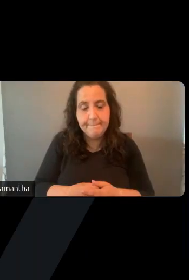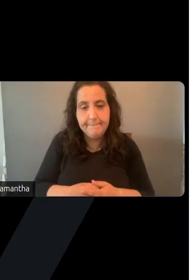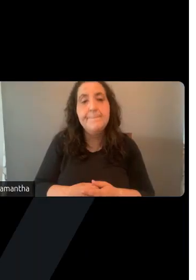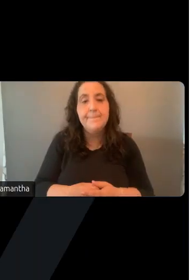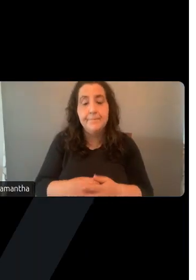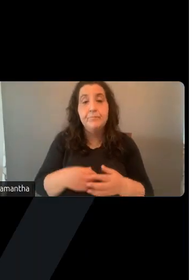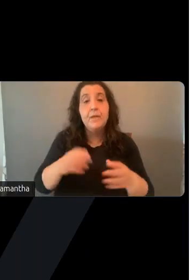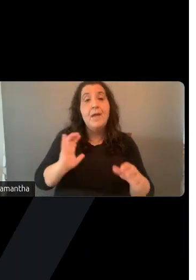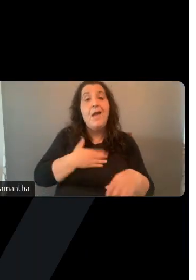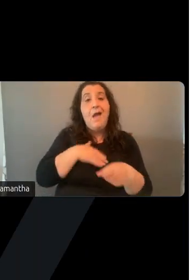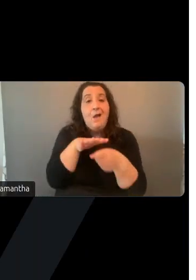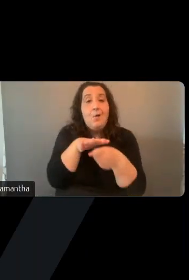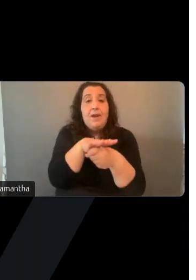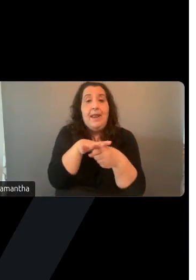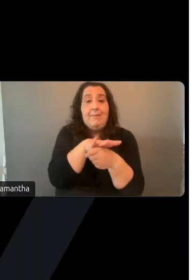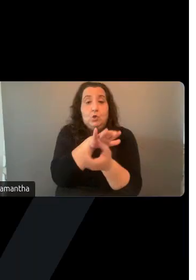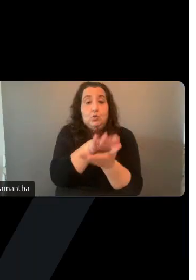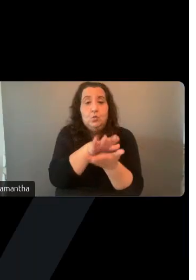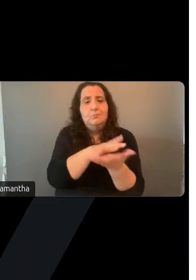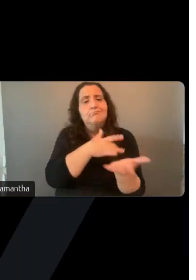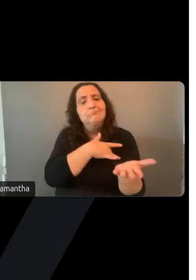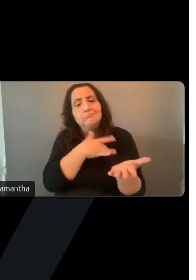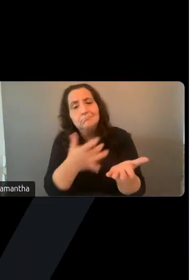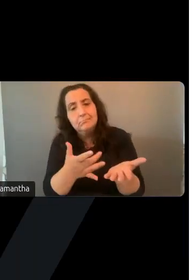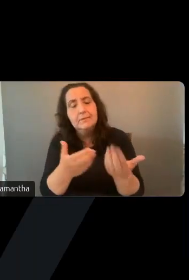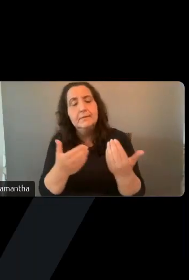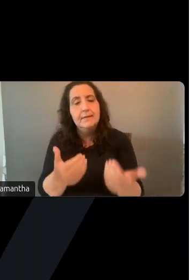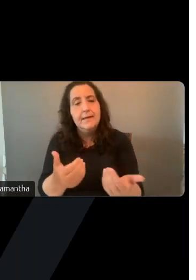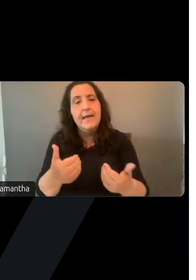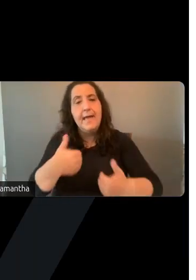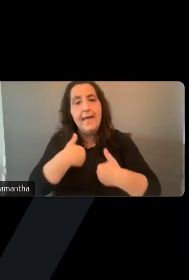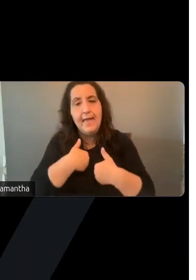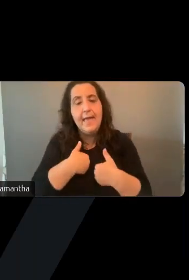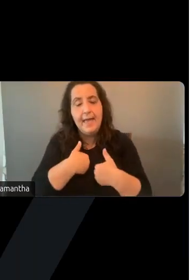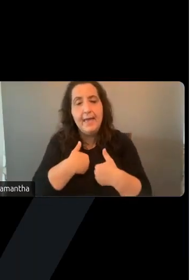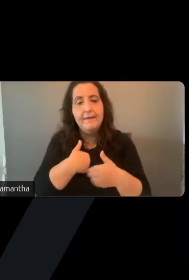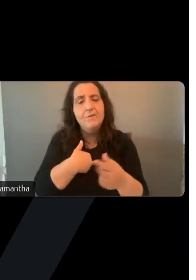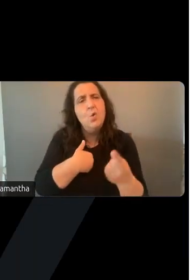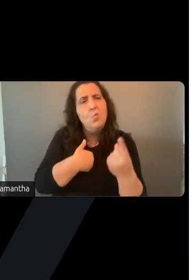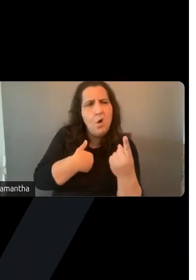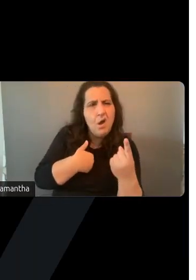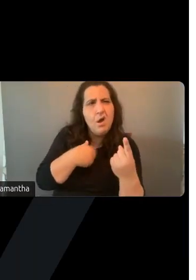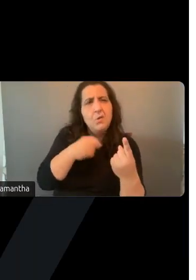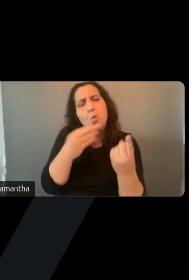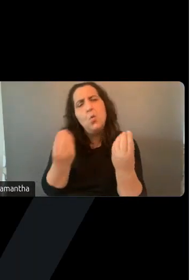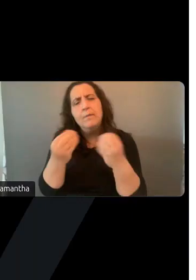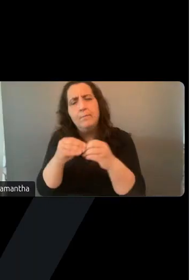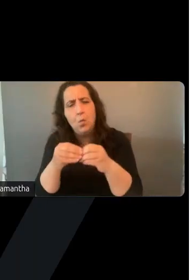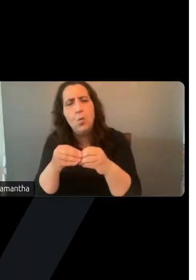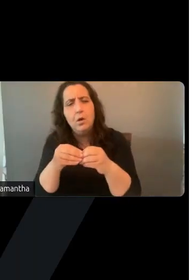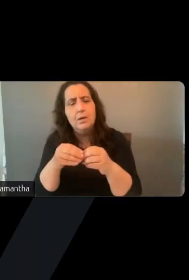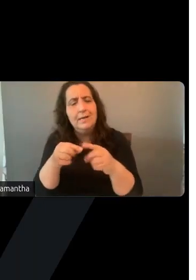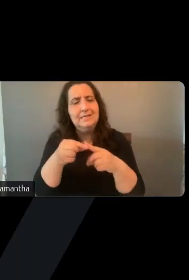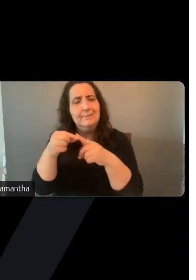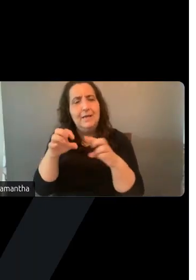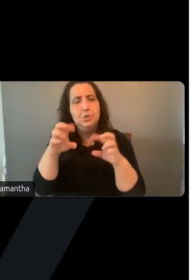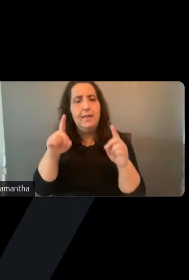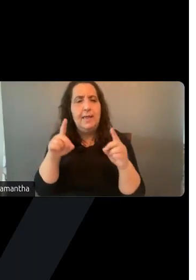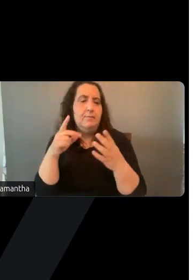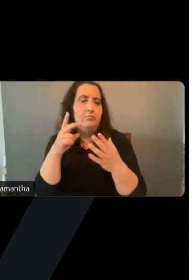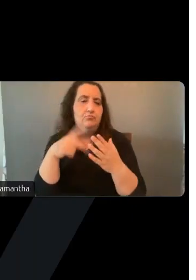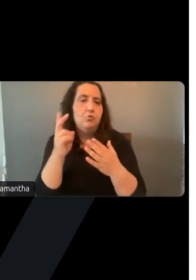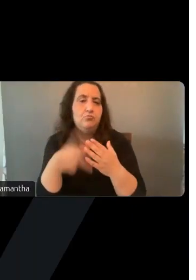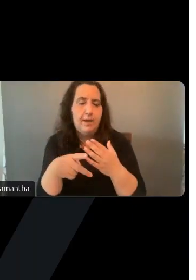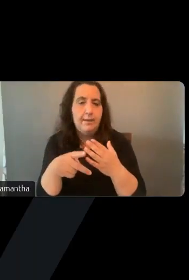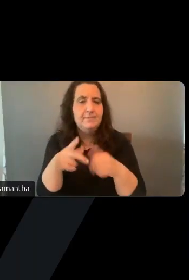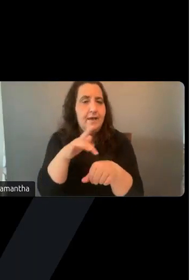So our neighborhood schools typically have one or multiple special education programs